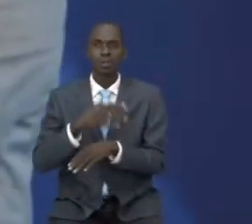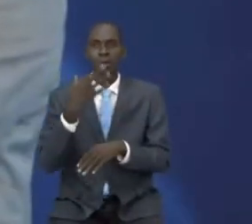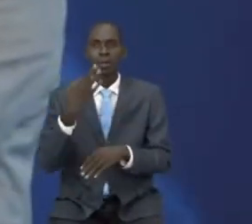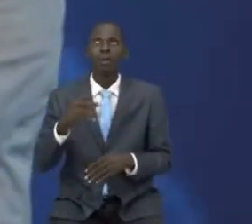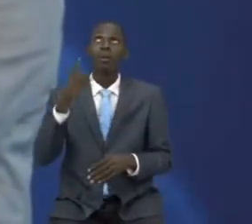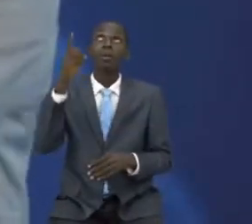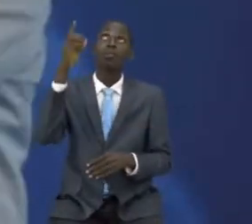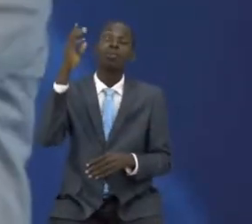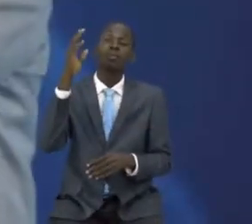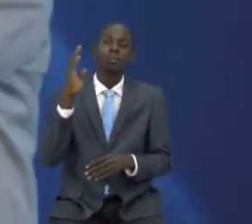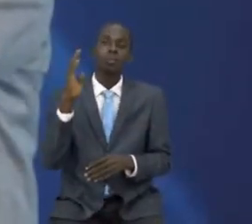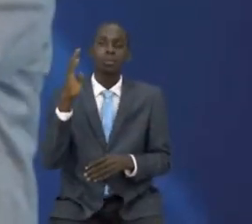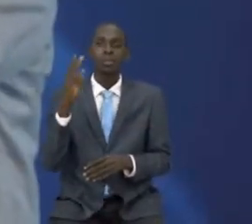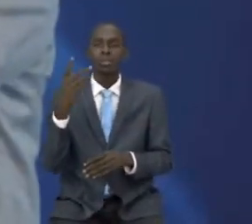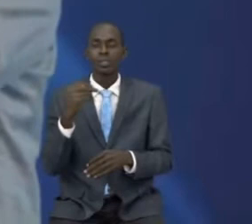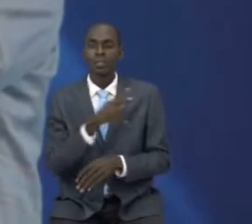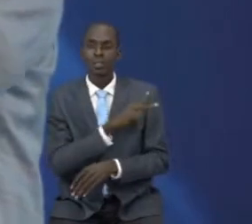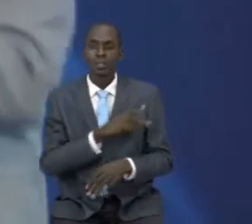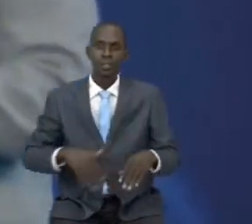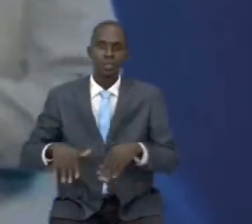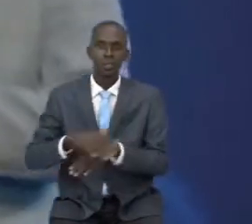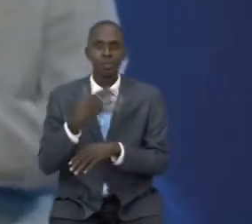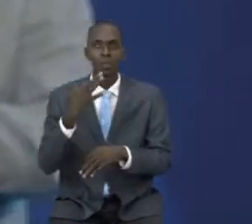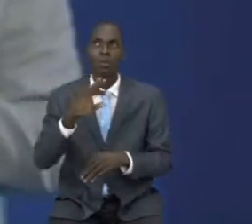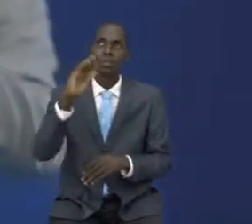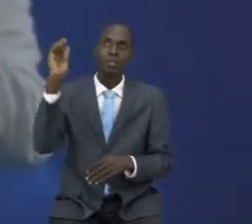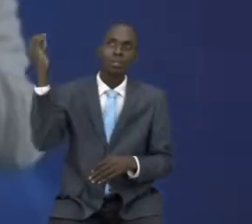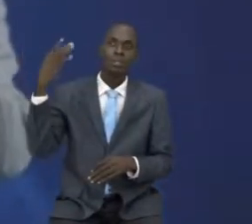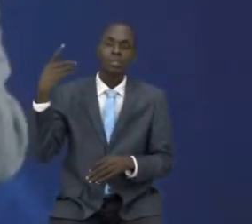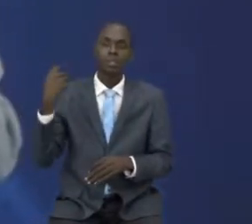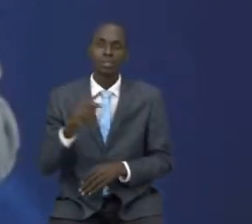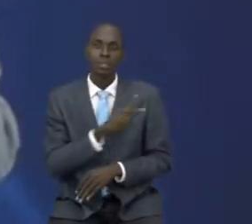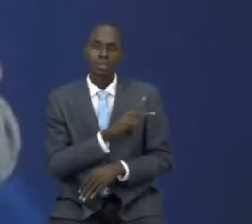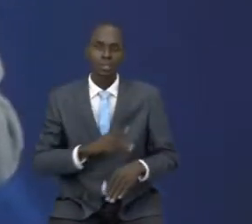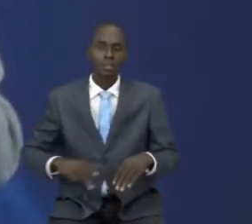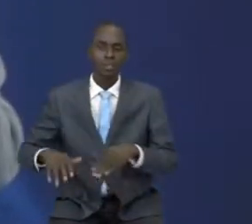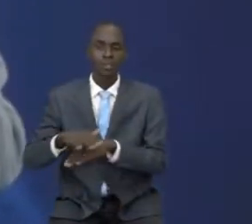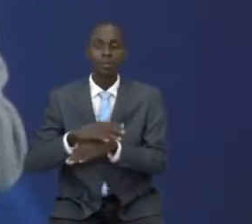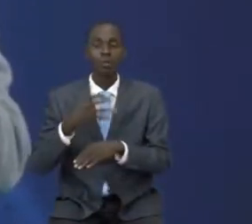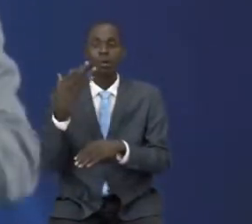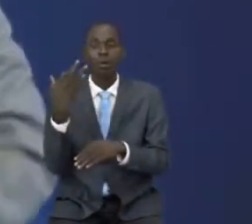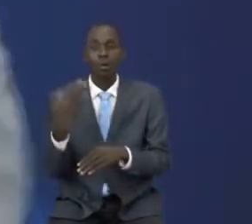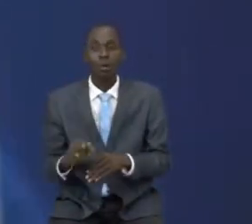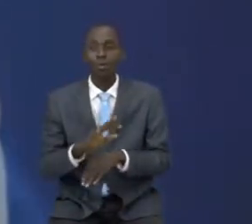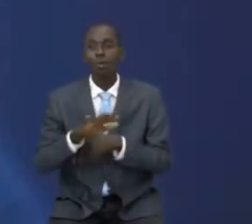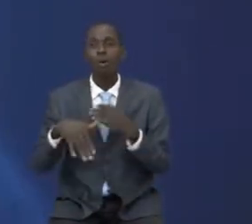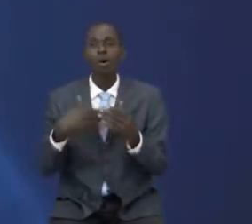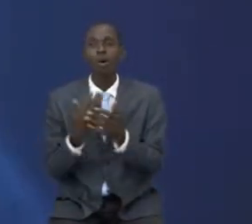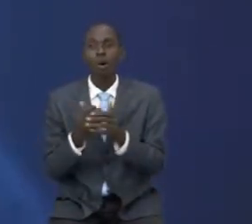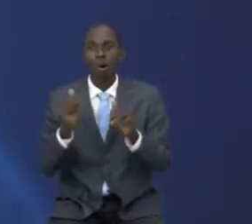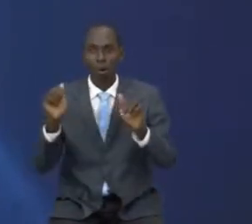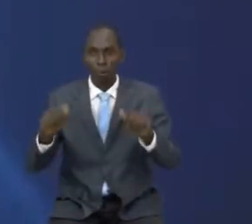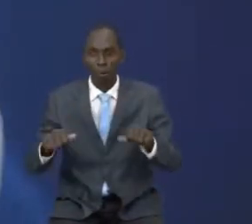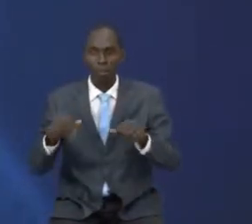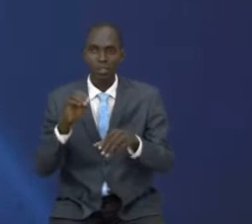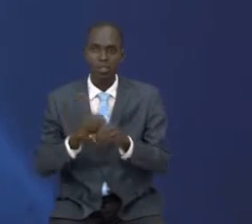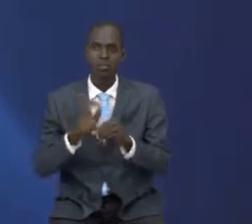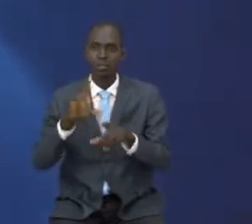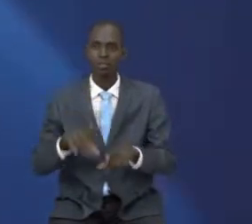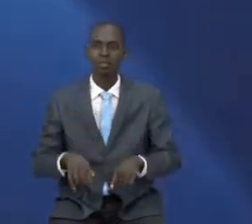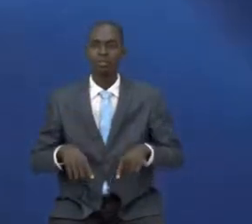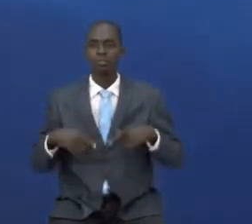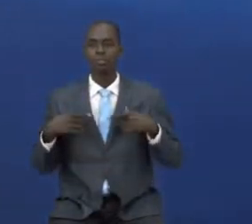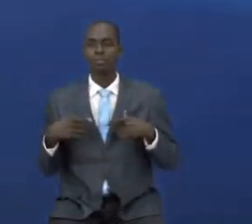God, the kingdom of grace, the kingdom of all possibilities in your life.